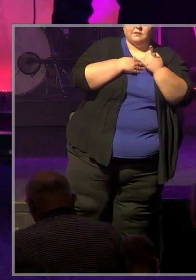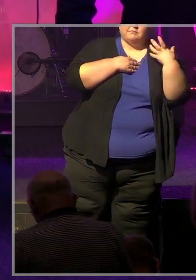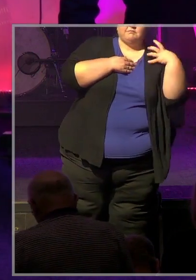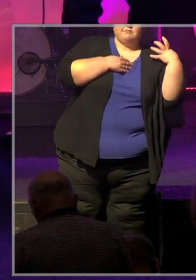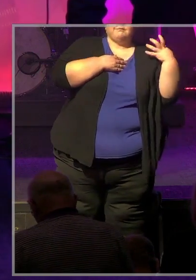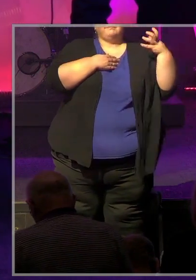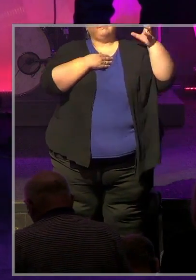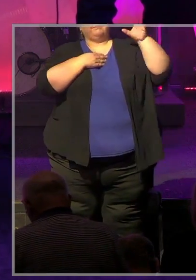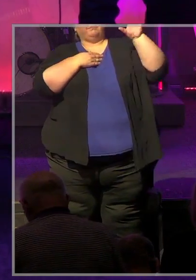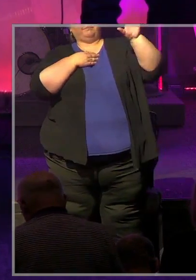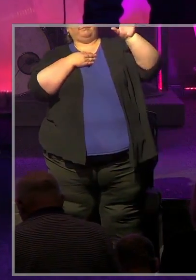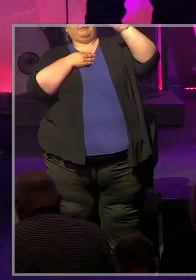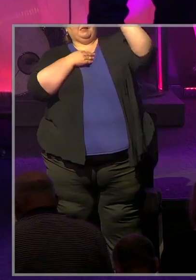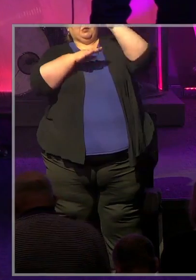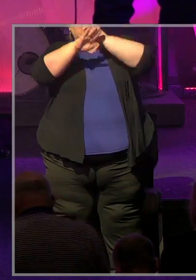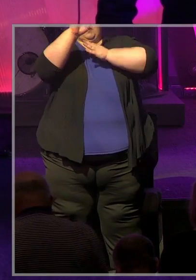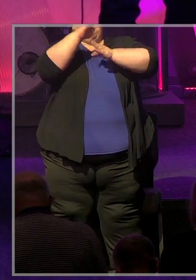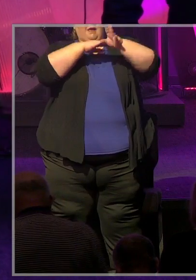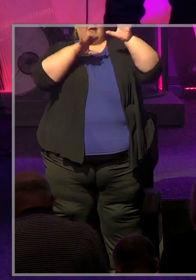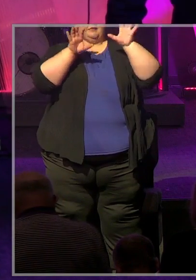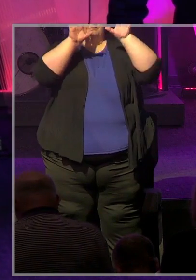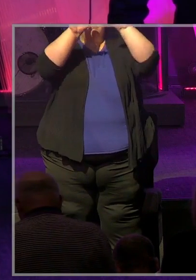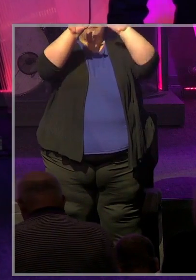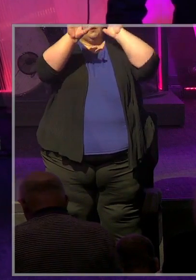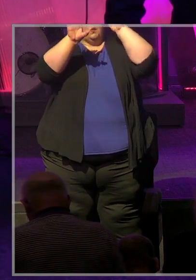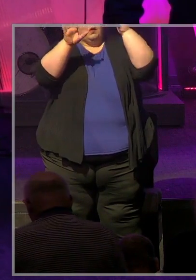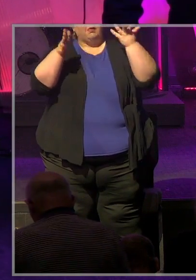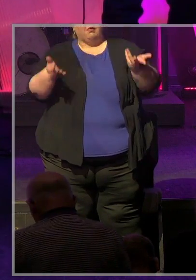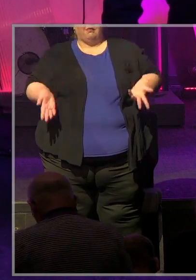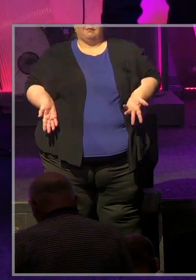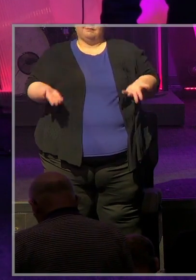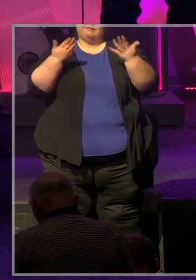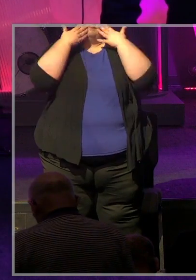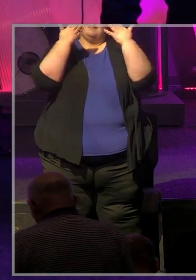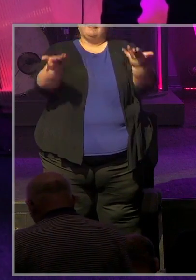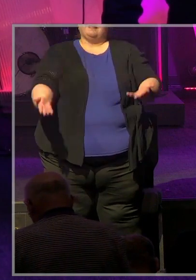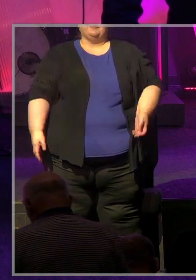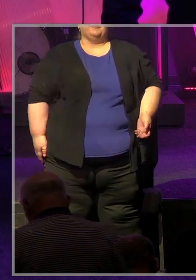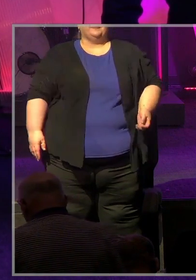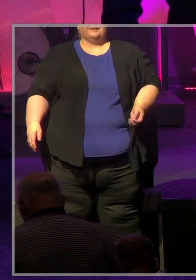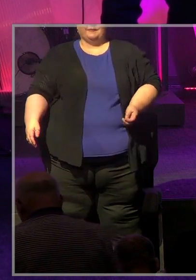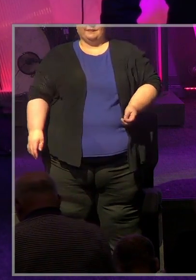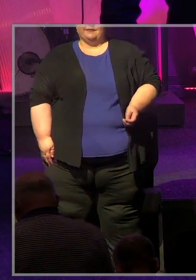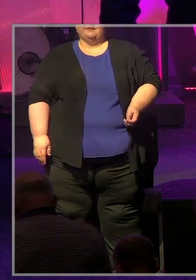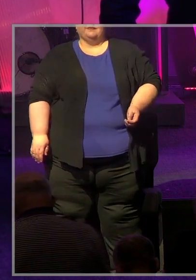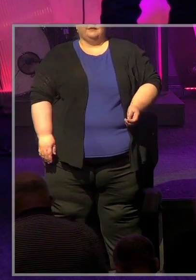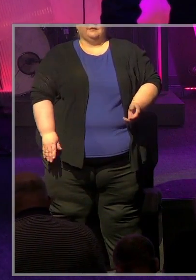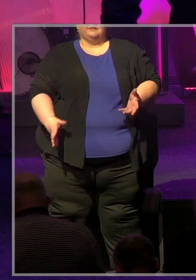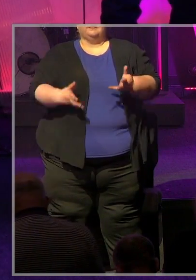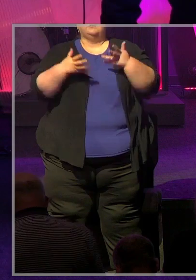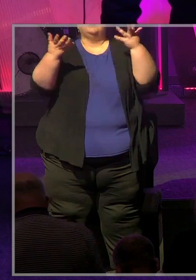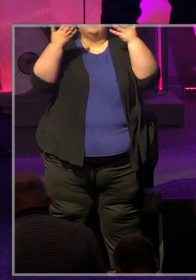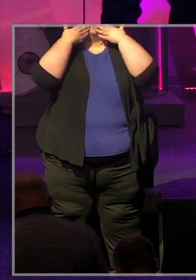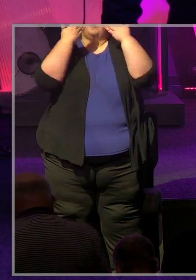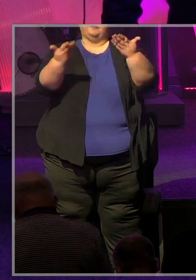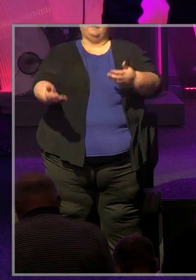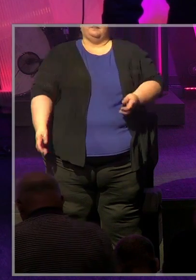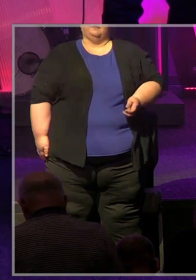hands, that you carry those things for us, and we are grateful for that today, God. We are so grateful.